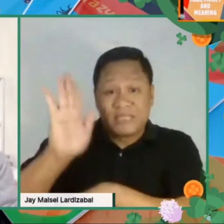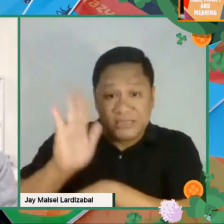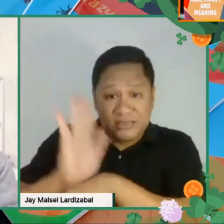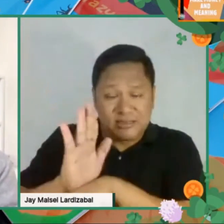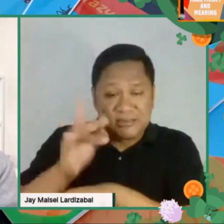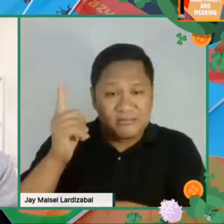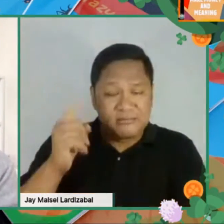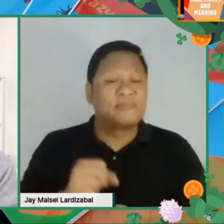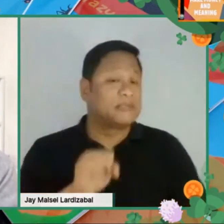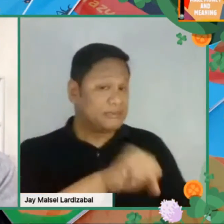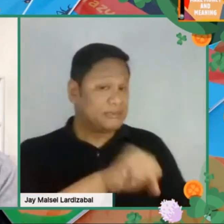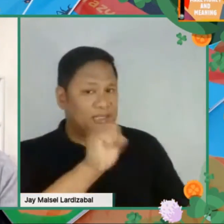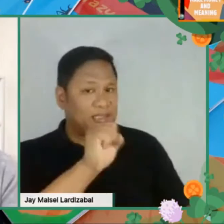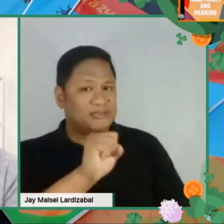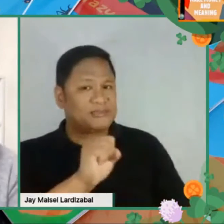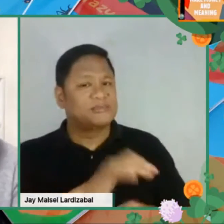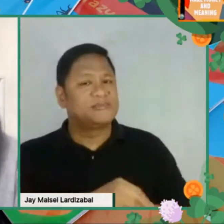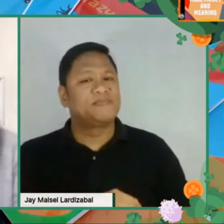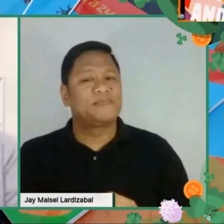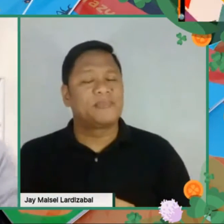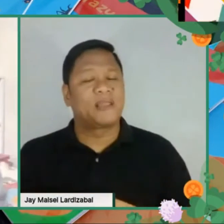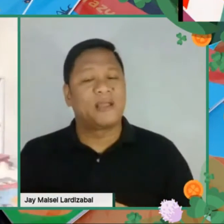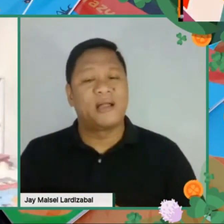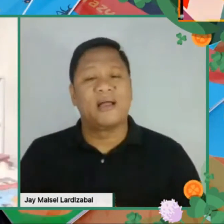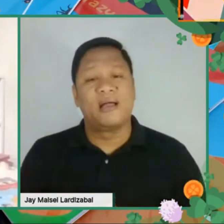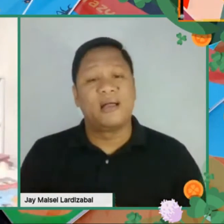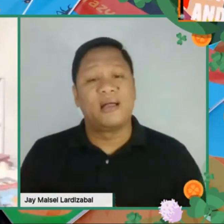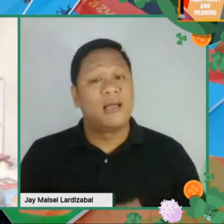Yun na nga Oo. kasi parang ito ang